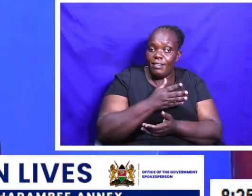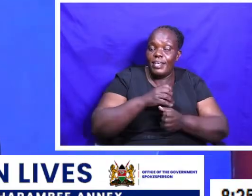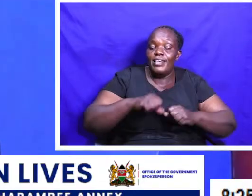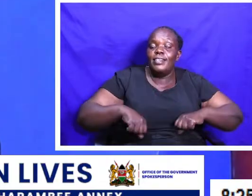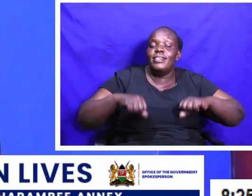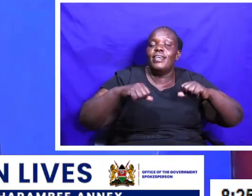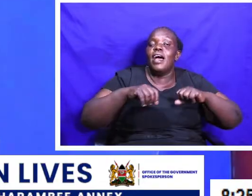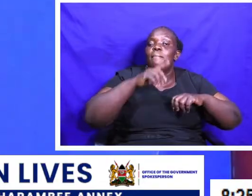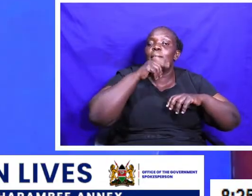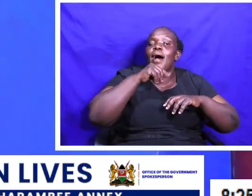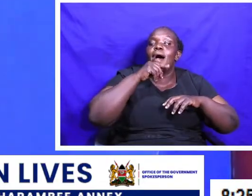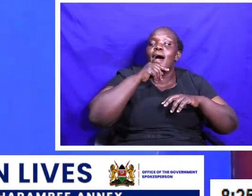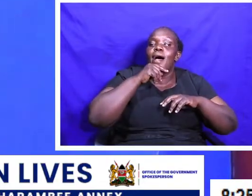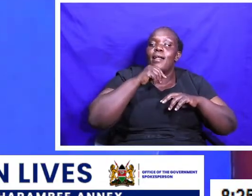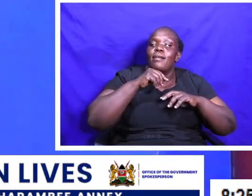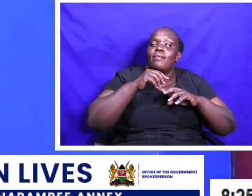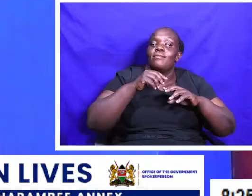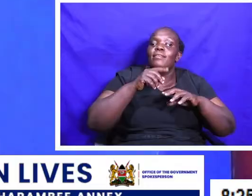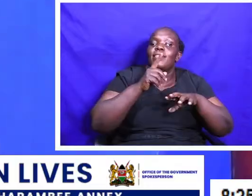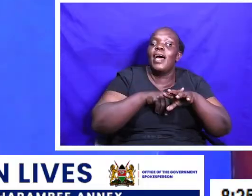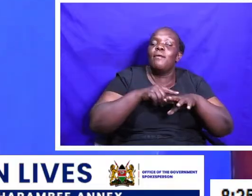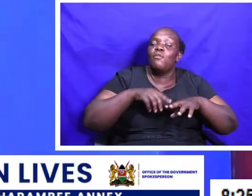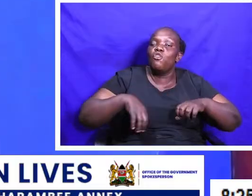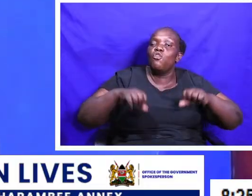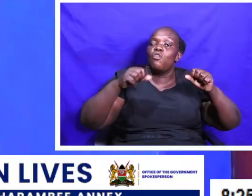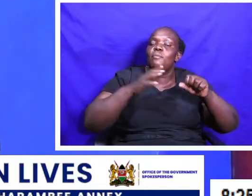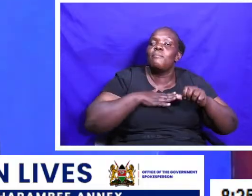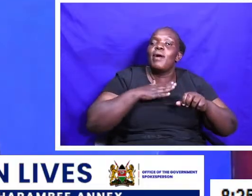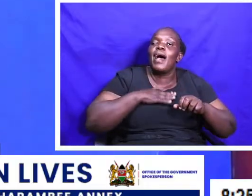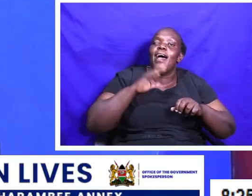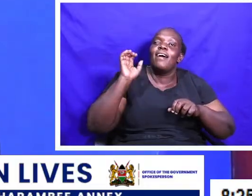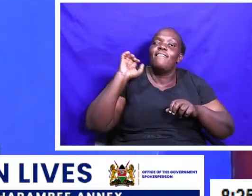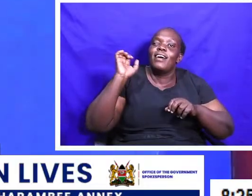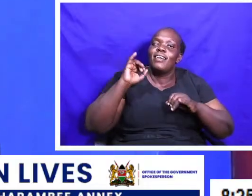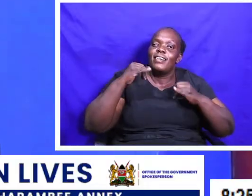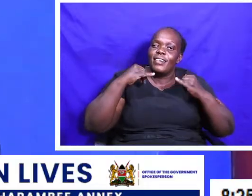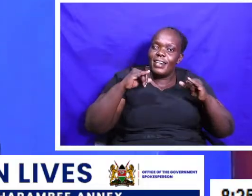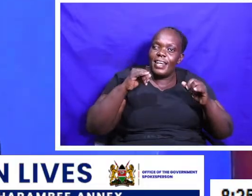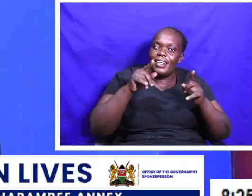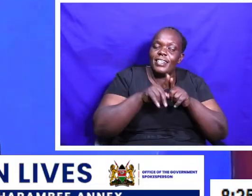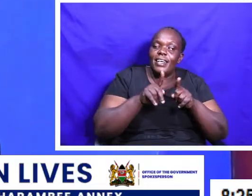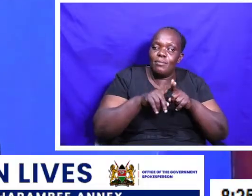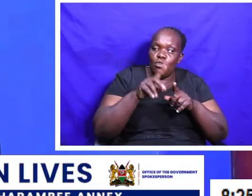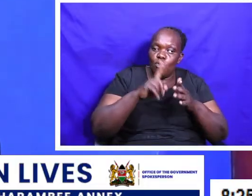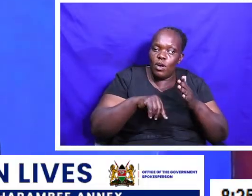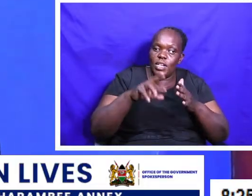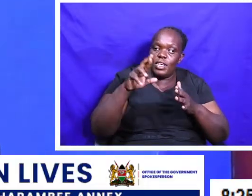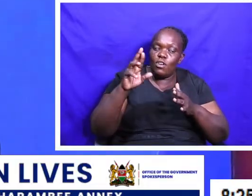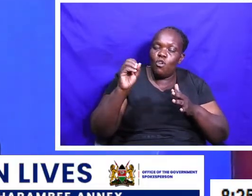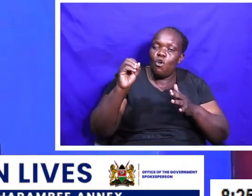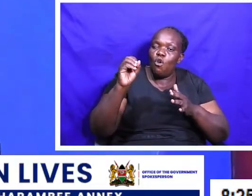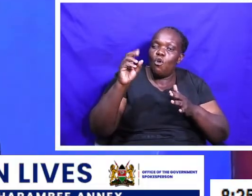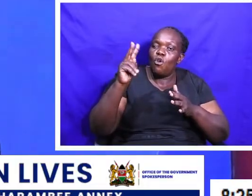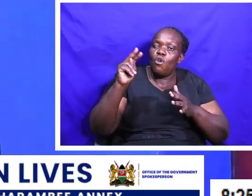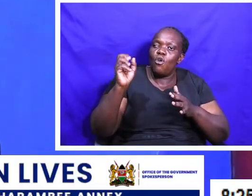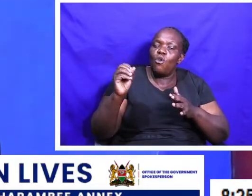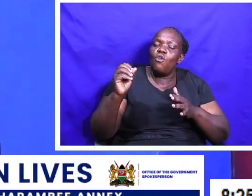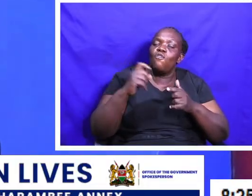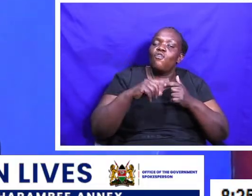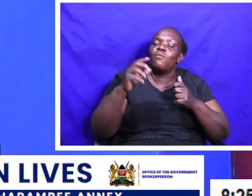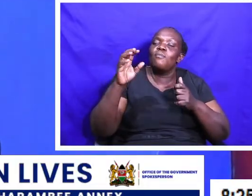the chairman of what I call him, I told him my advisory secretariat team, called Dr. Kiprono, who is from Elgeyo